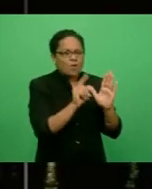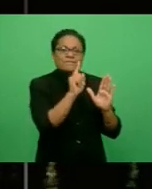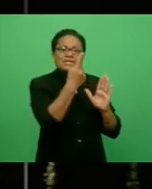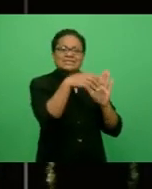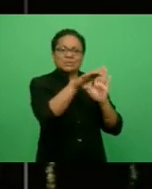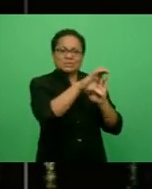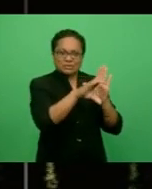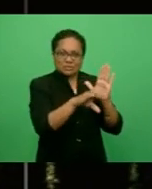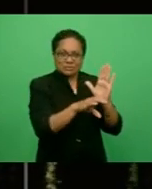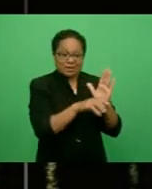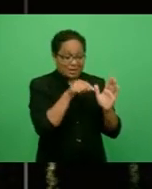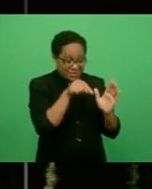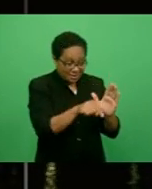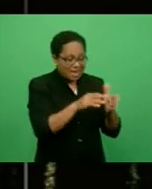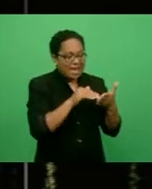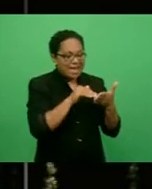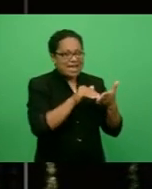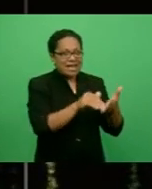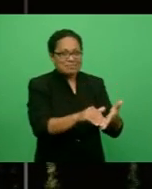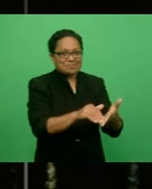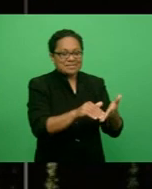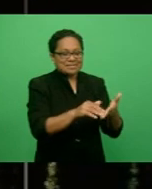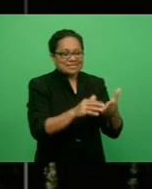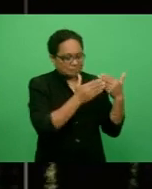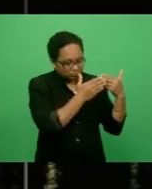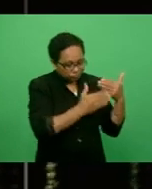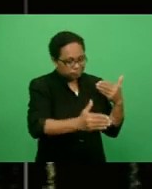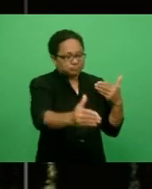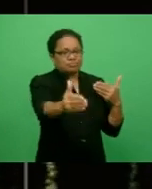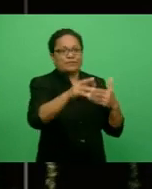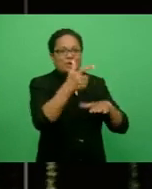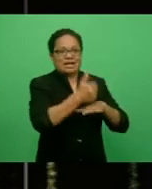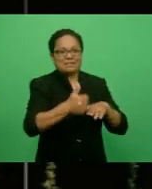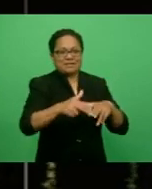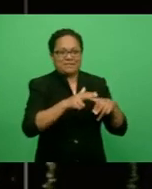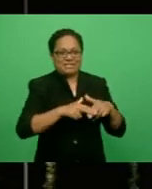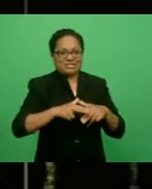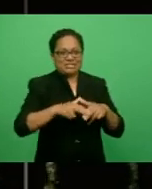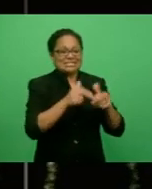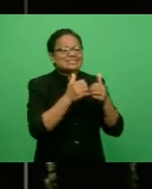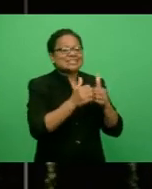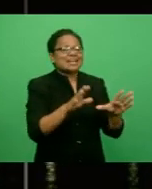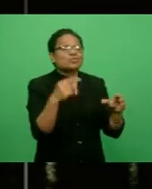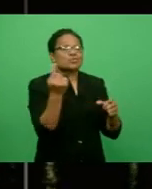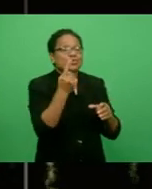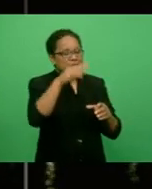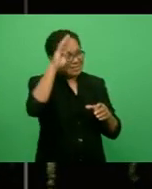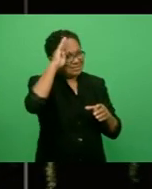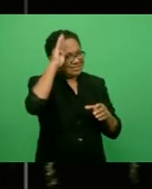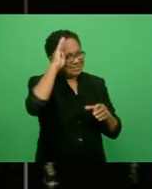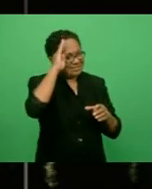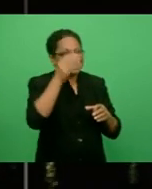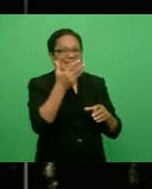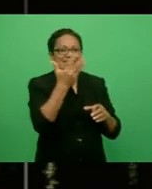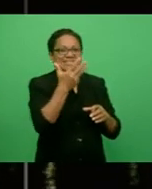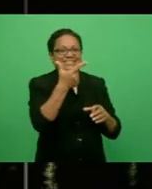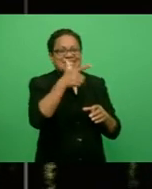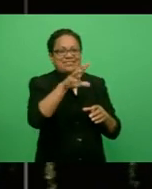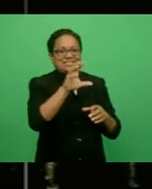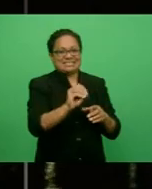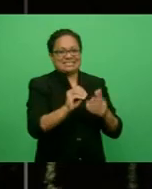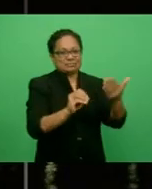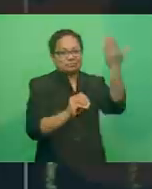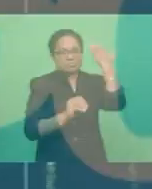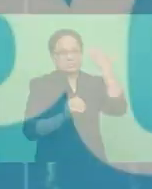which has paved the way for the late Ratukami Sesemara's government administration in the 1970s. Tosai Nanunga files this